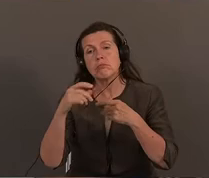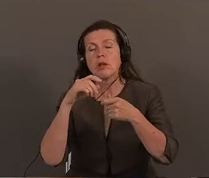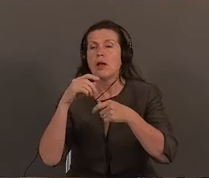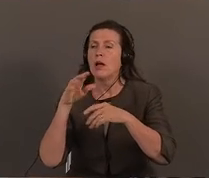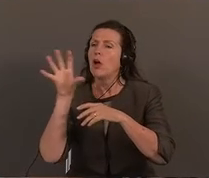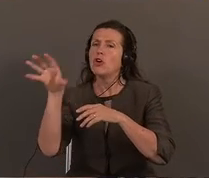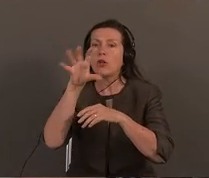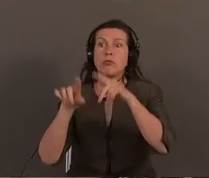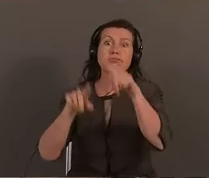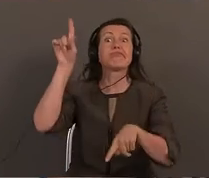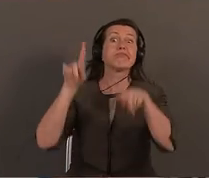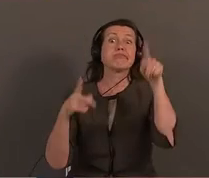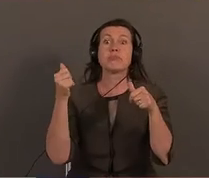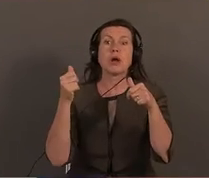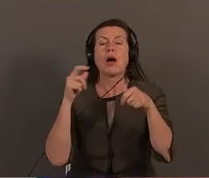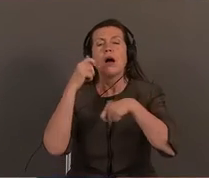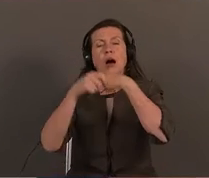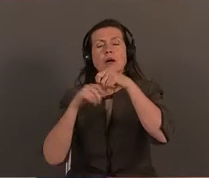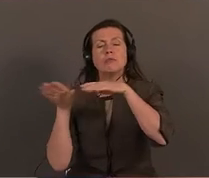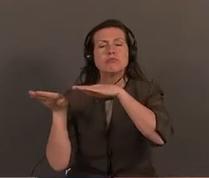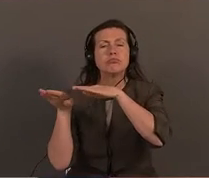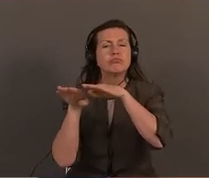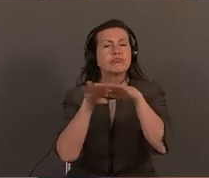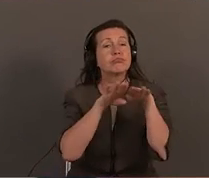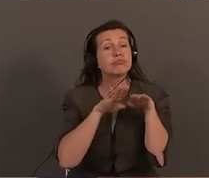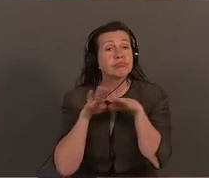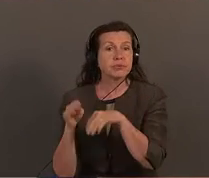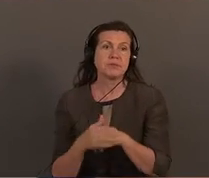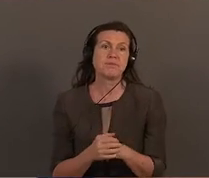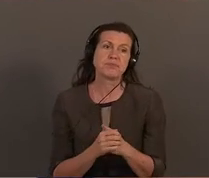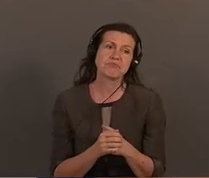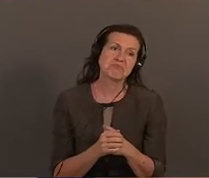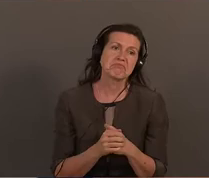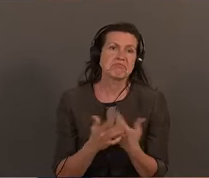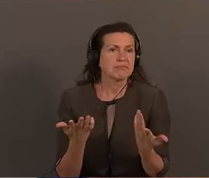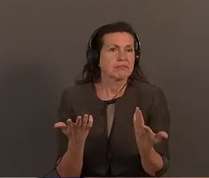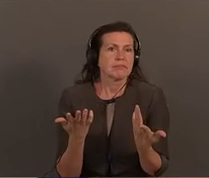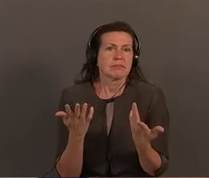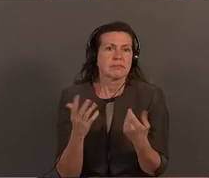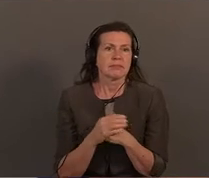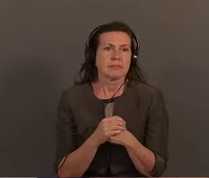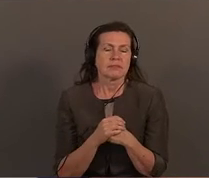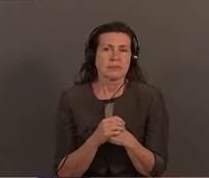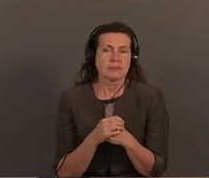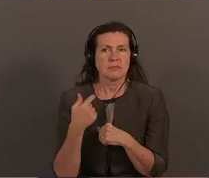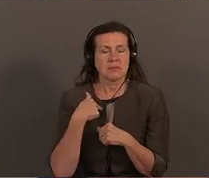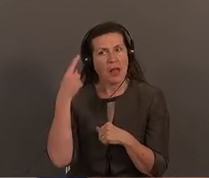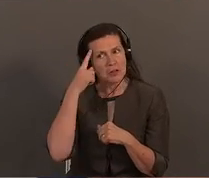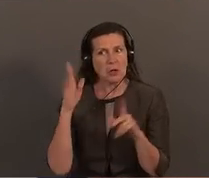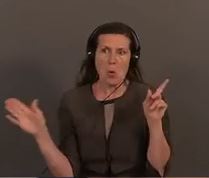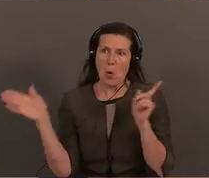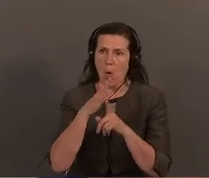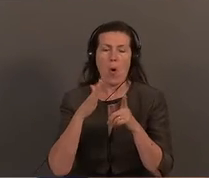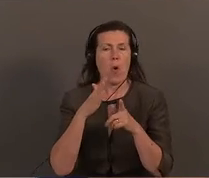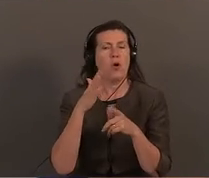make me believe that it wouldn't grow everywhere, despite of roaming, but with roaming, you get to used to it at home, and you can